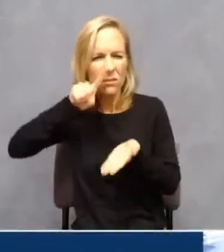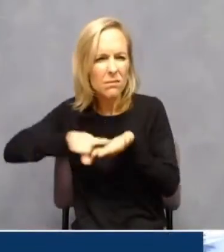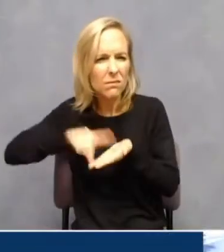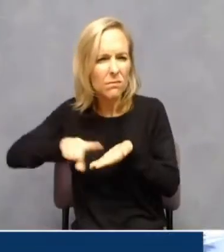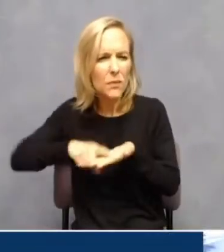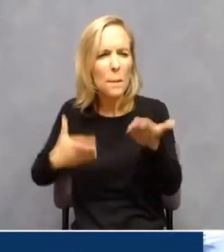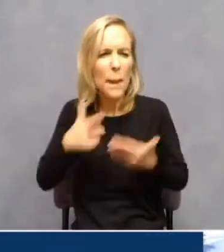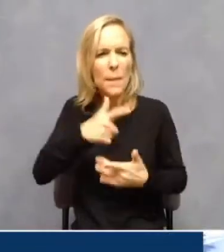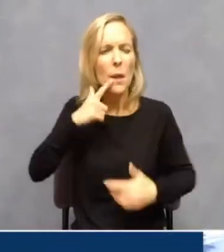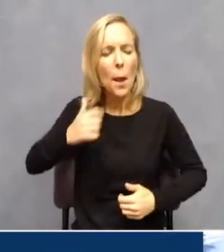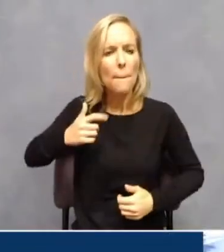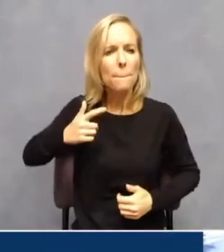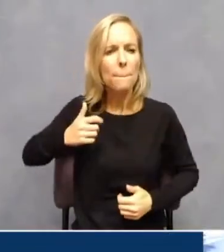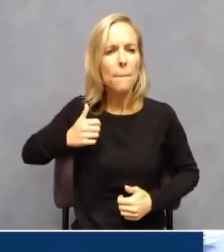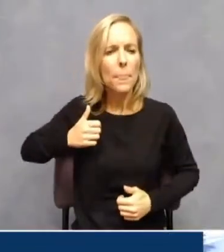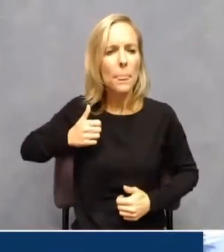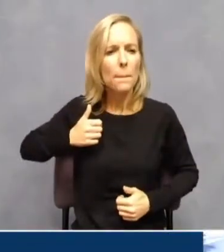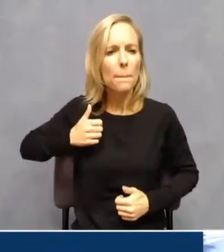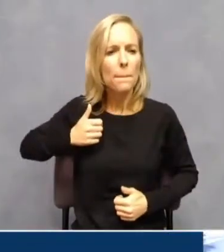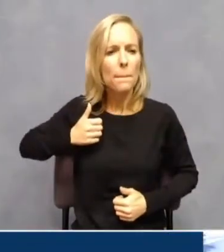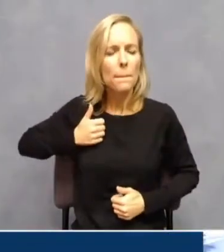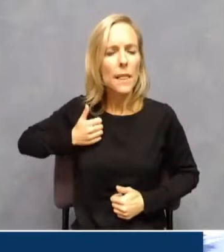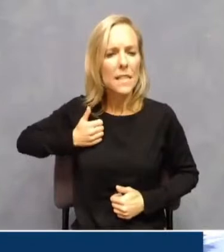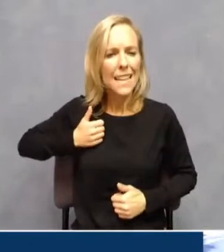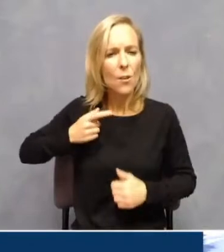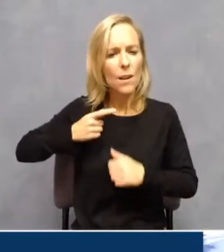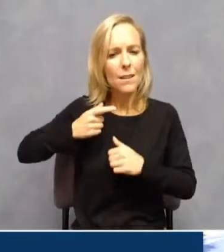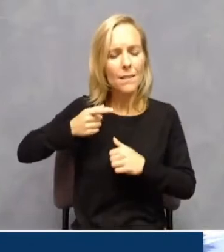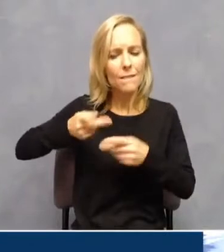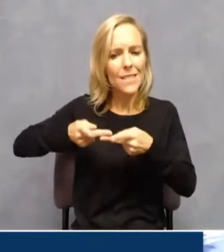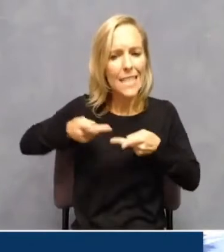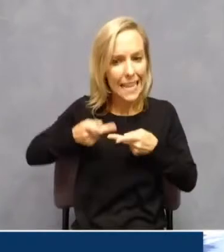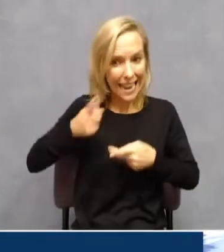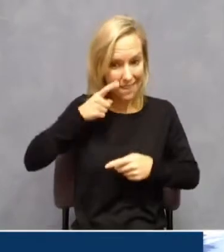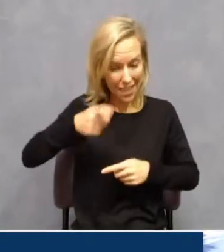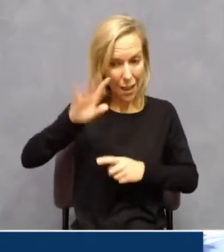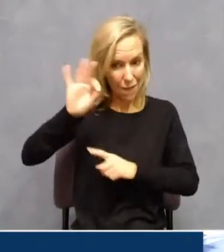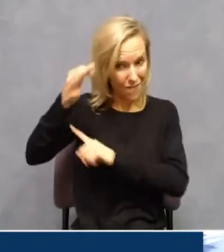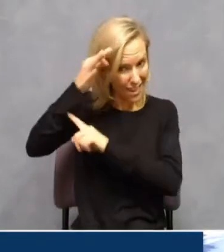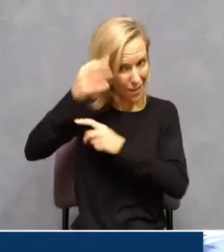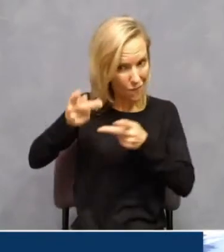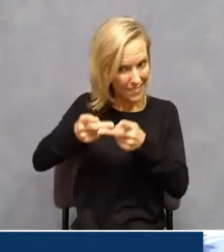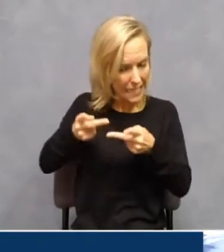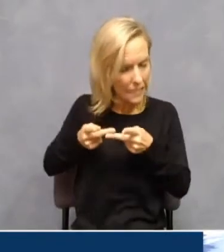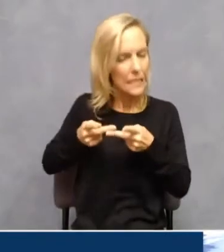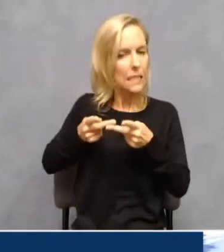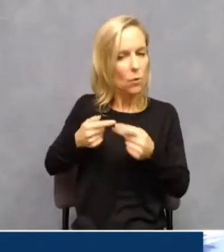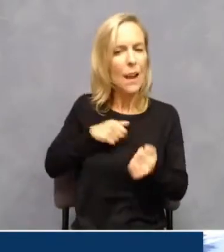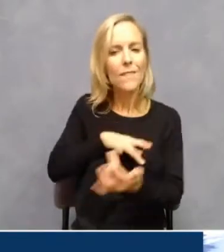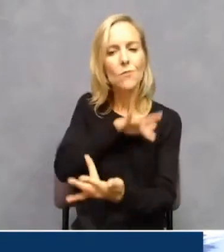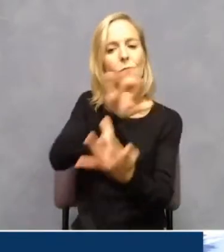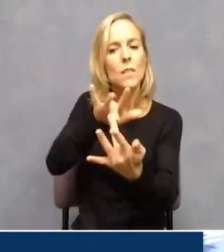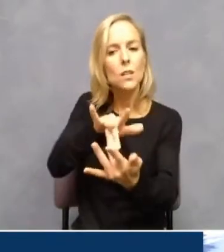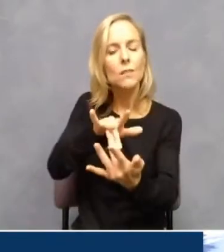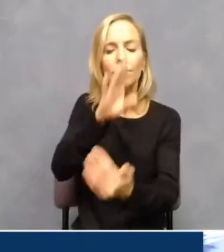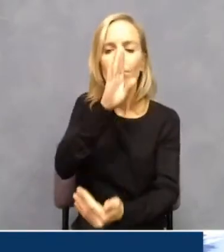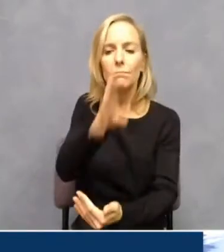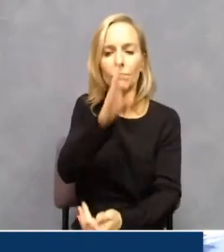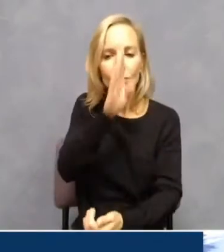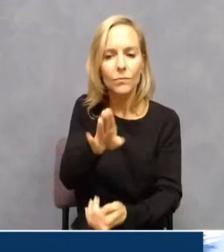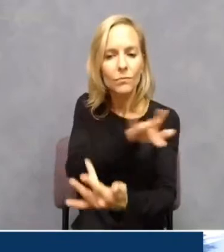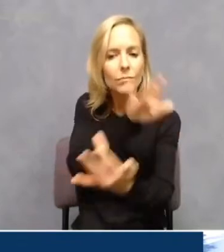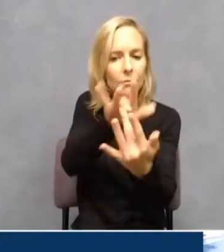facility, and that because they're a federal facility, we'll reach out to them personally and